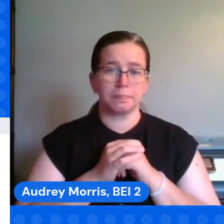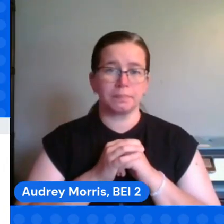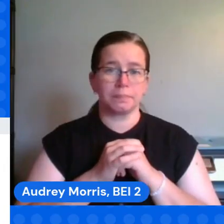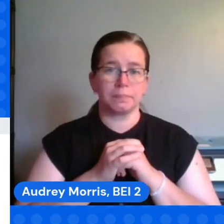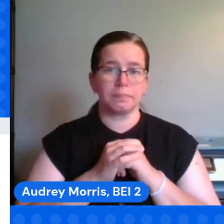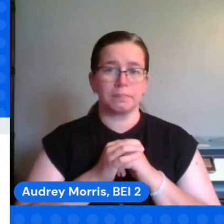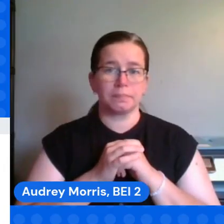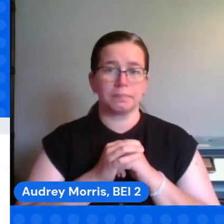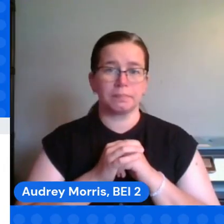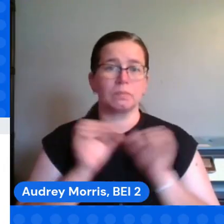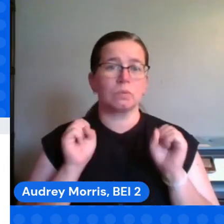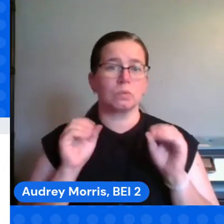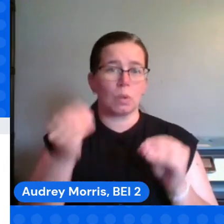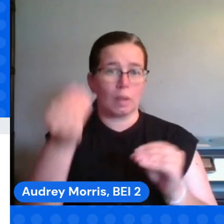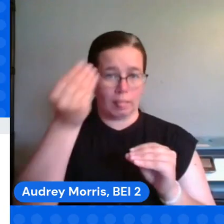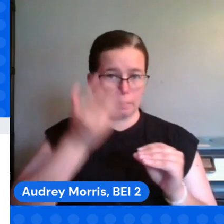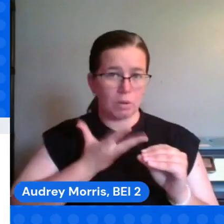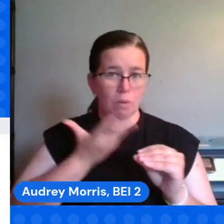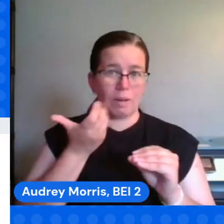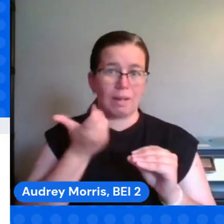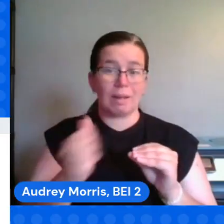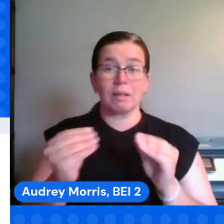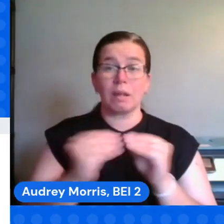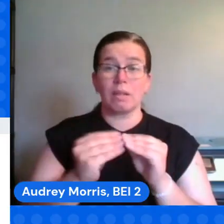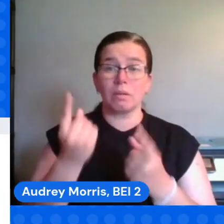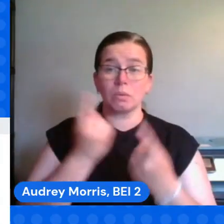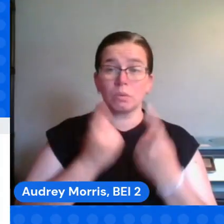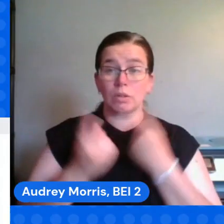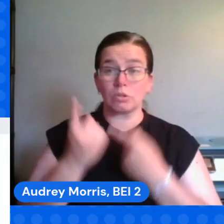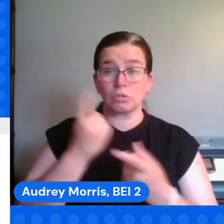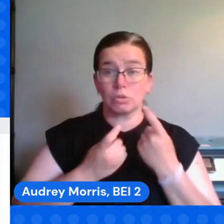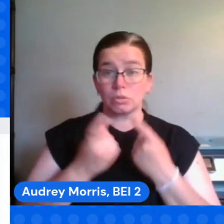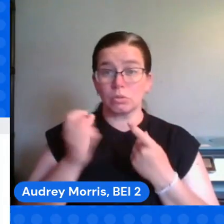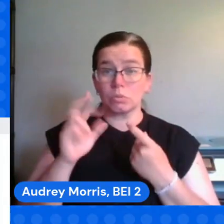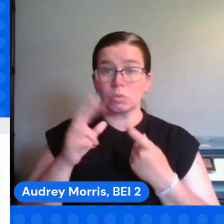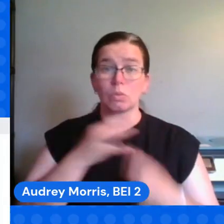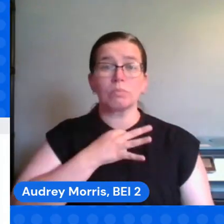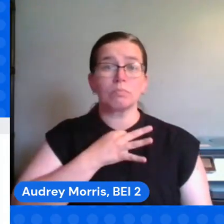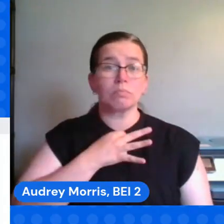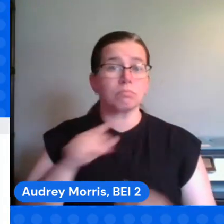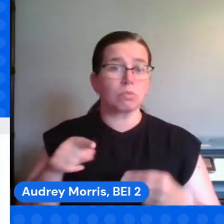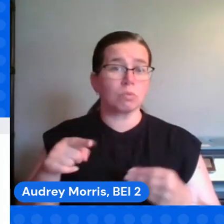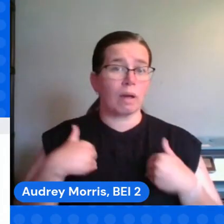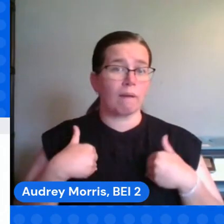So just let us know if there are other questions or inquiries that you may have.